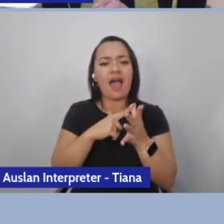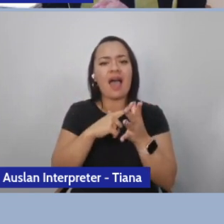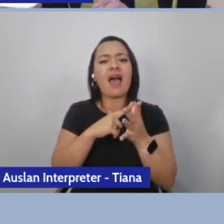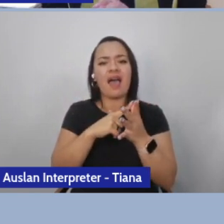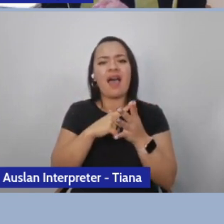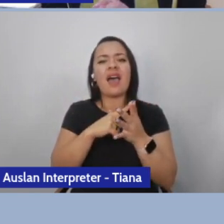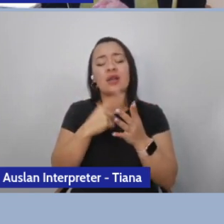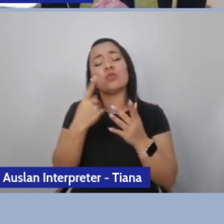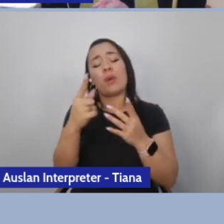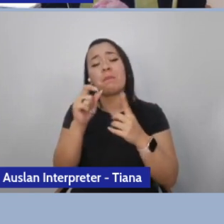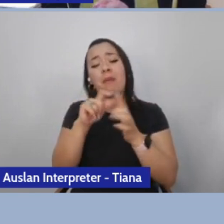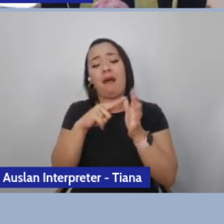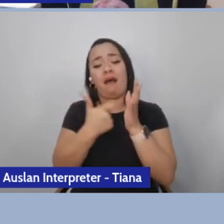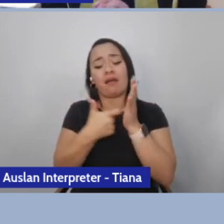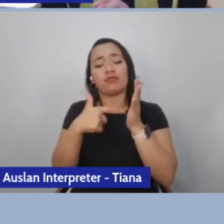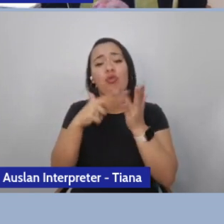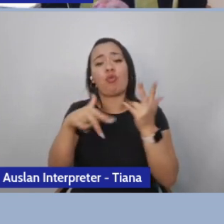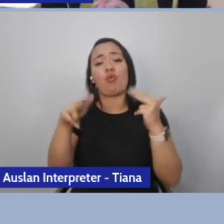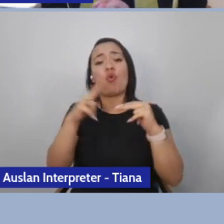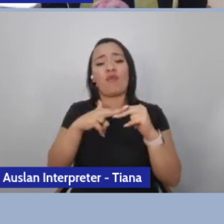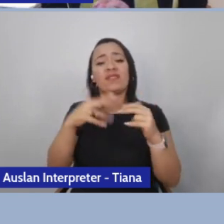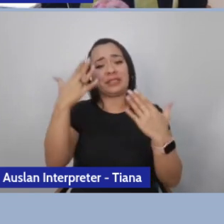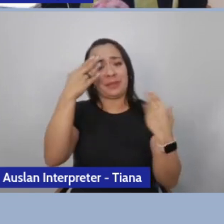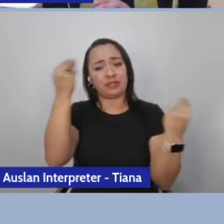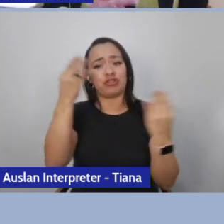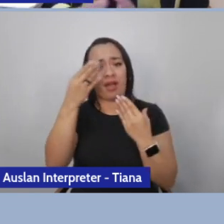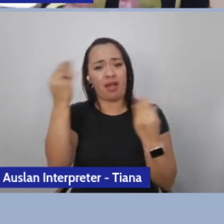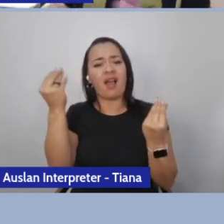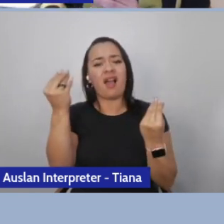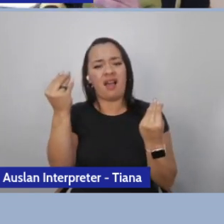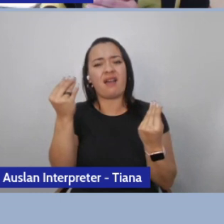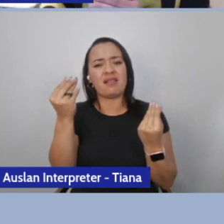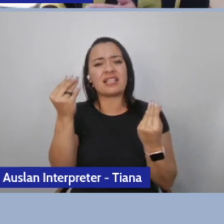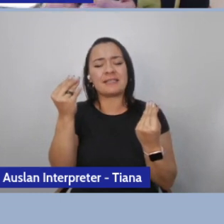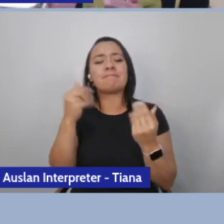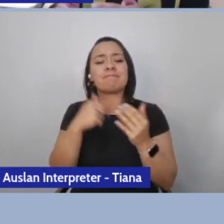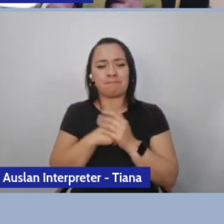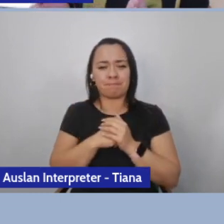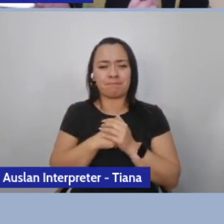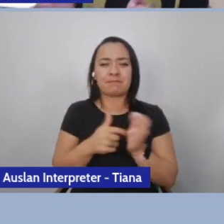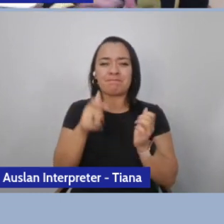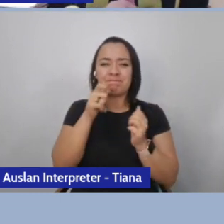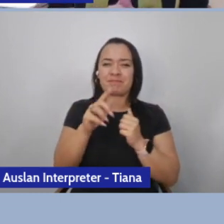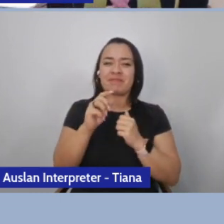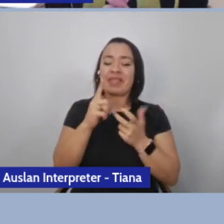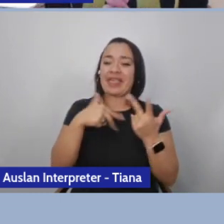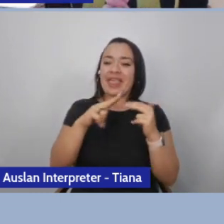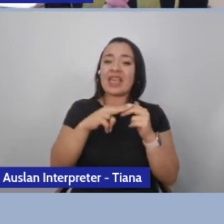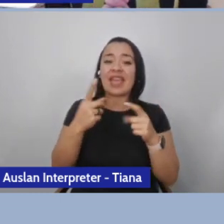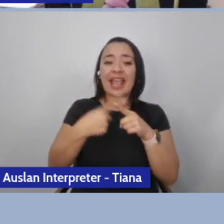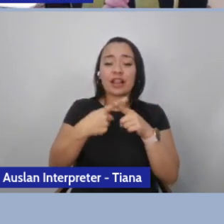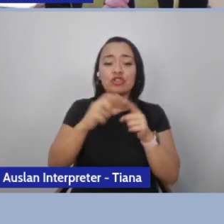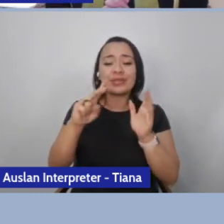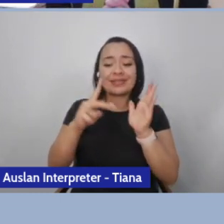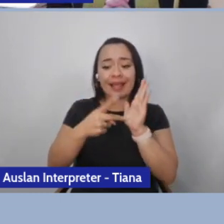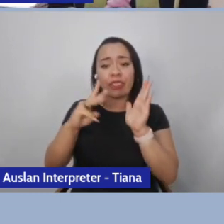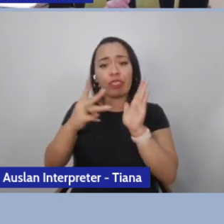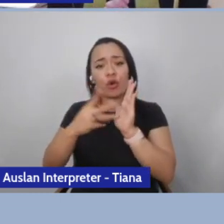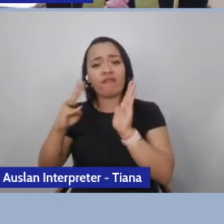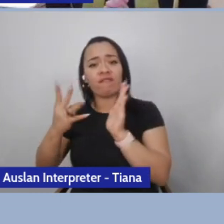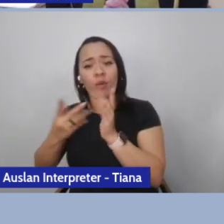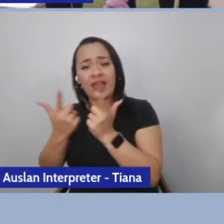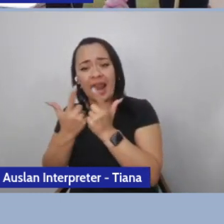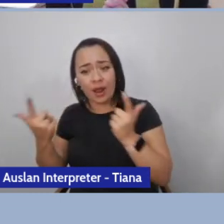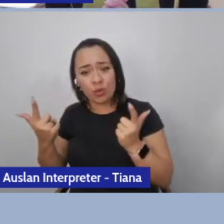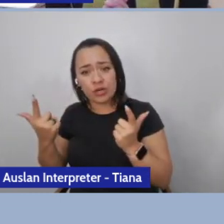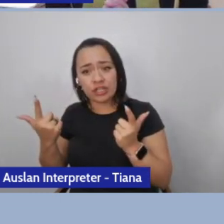dementia. When we know if you speak English as your second, third, or fourth language, there is a very high risk you